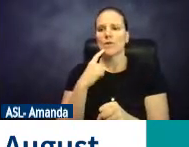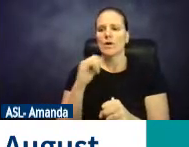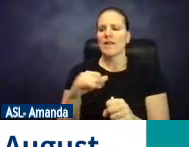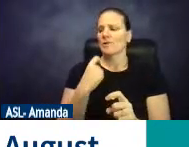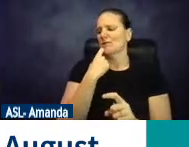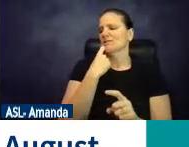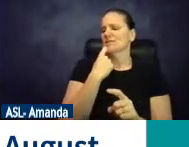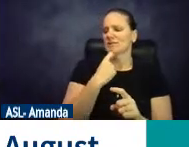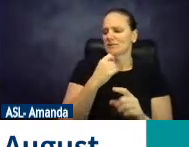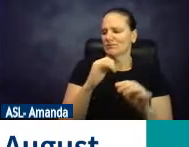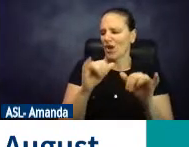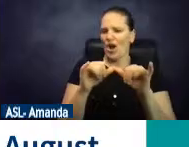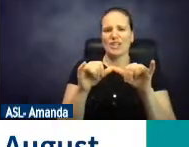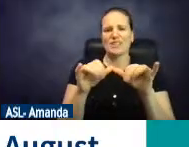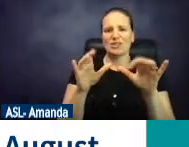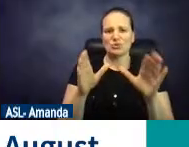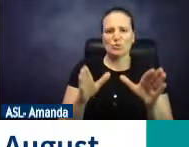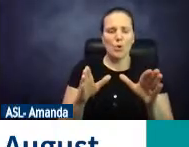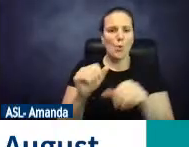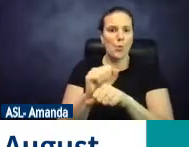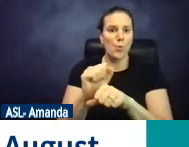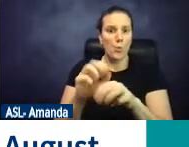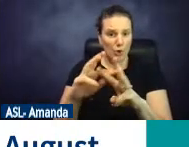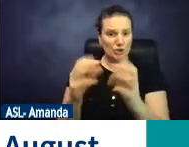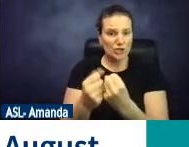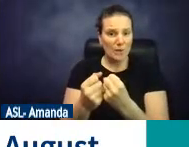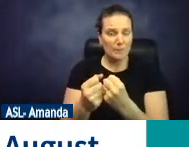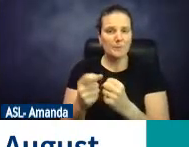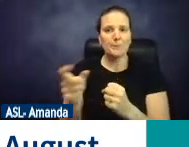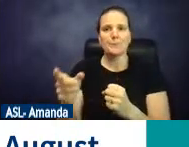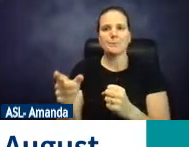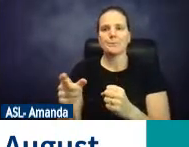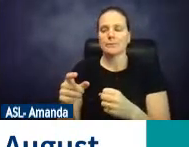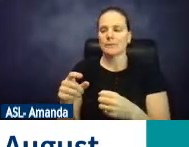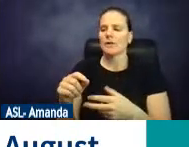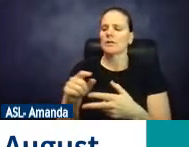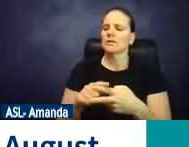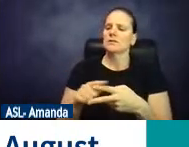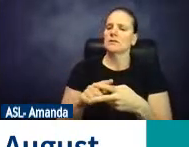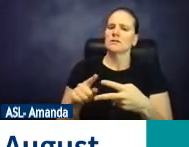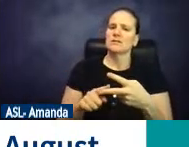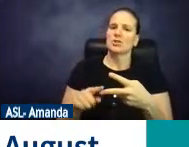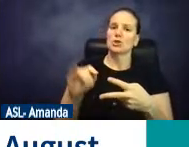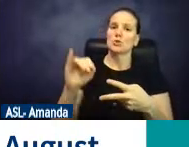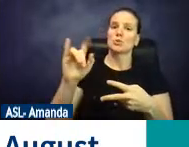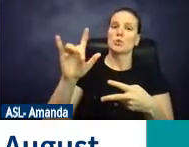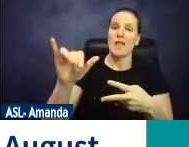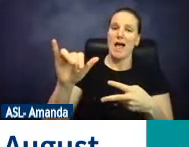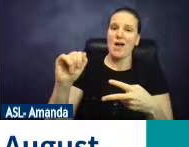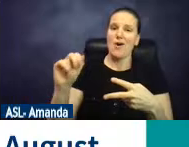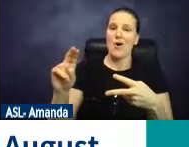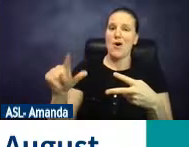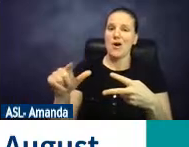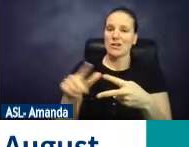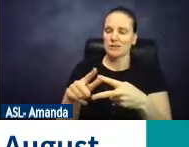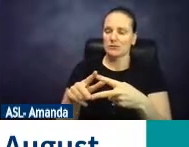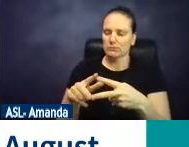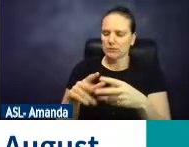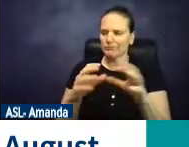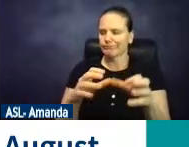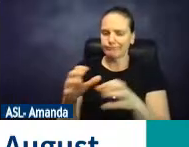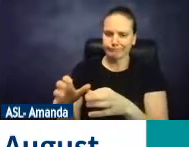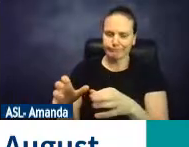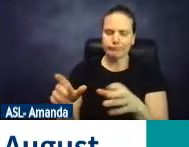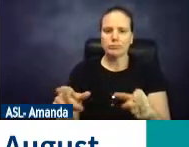workshops. We've worked in July and August with the tribes and consulting parties,